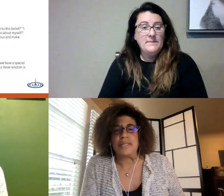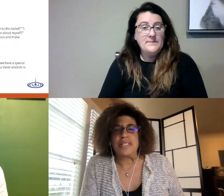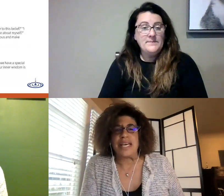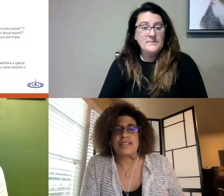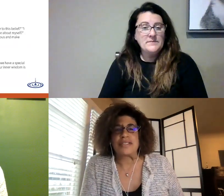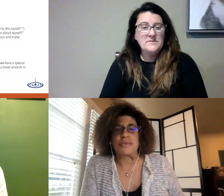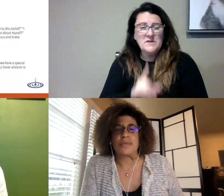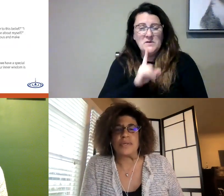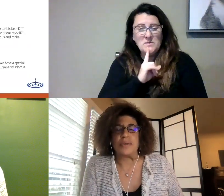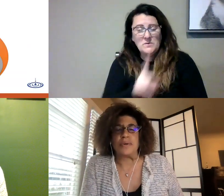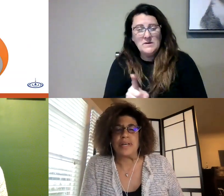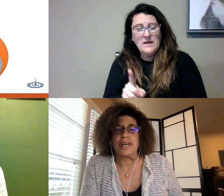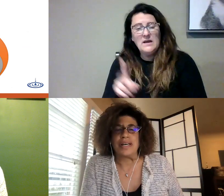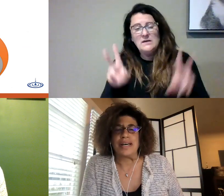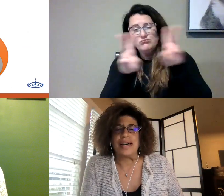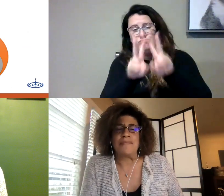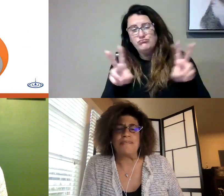to really take us through.